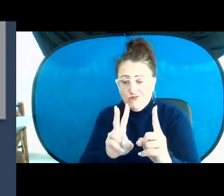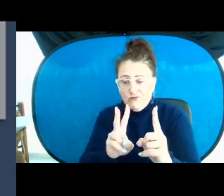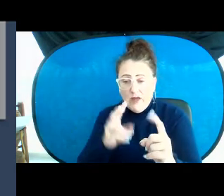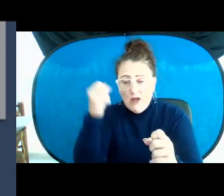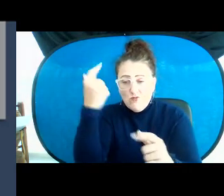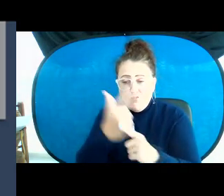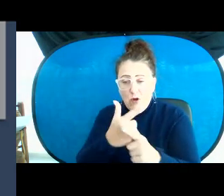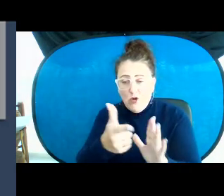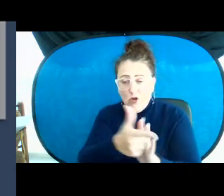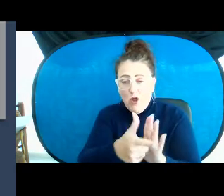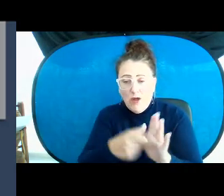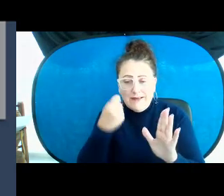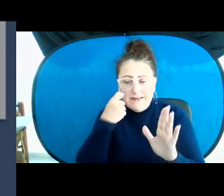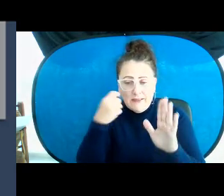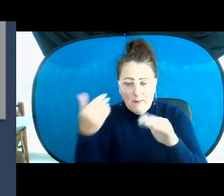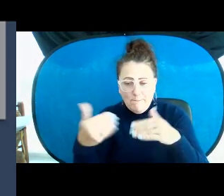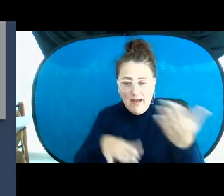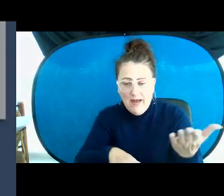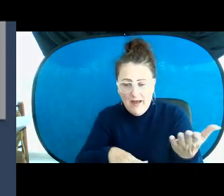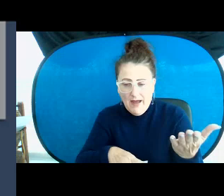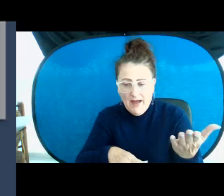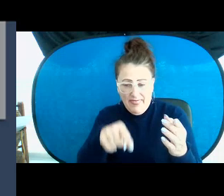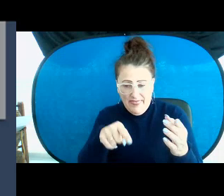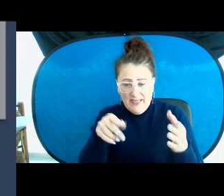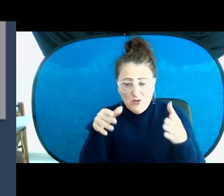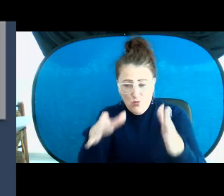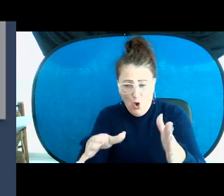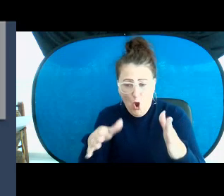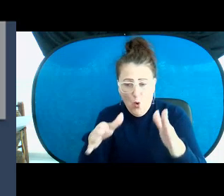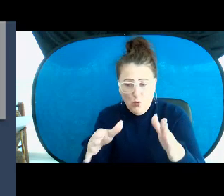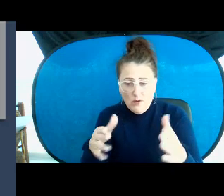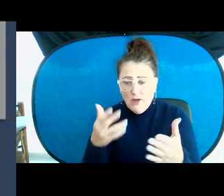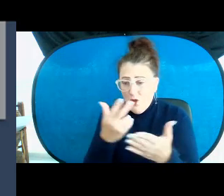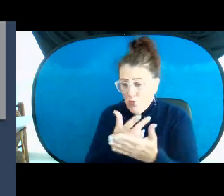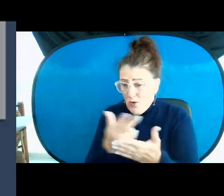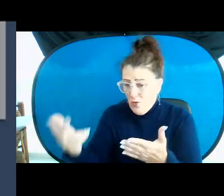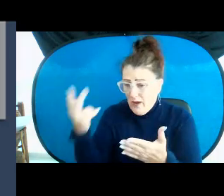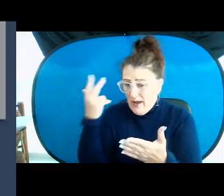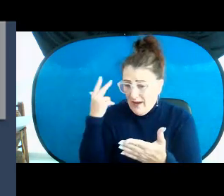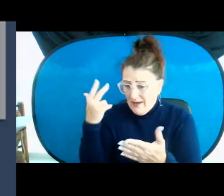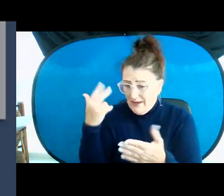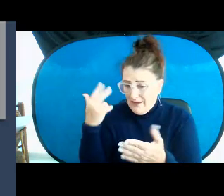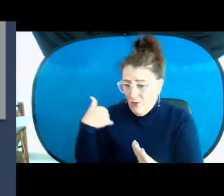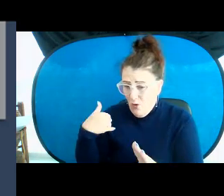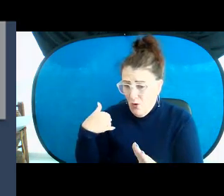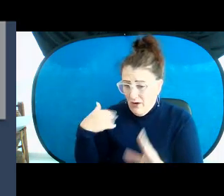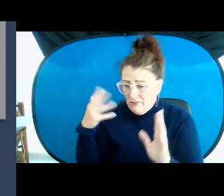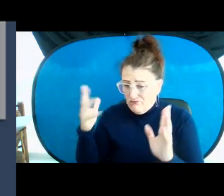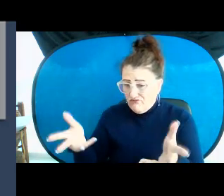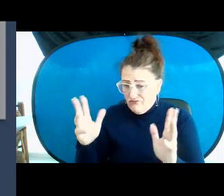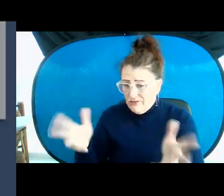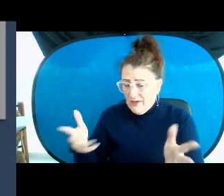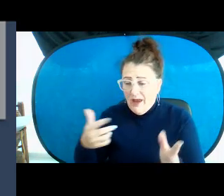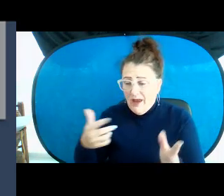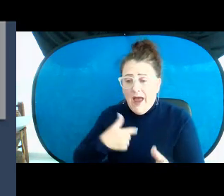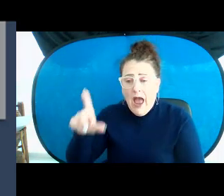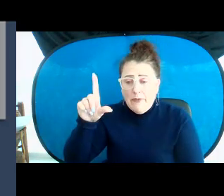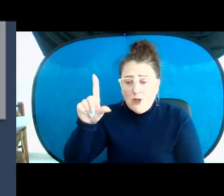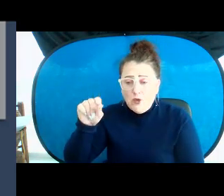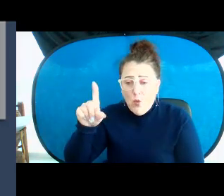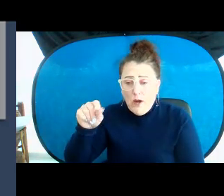been killed on this road, maybe 3 weeks before. And she said, I'm the 20th person I